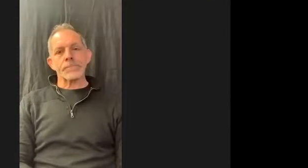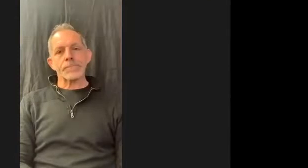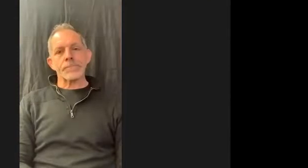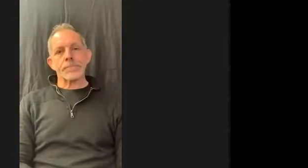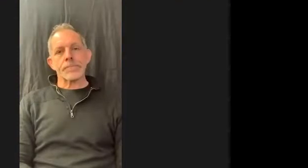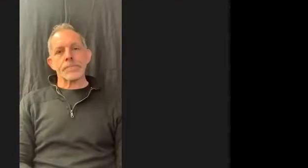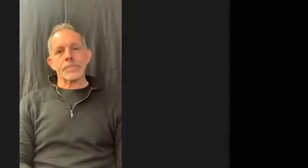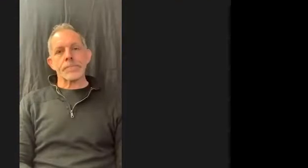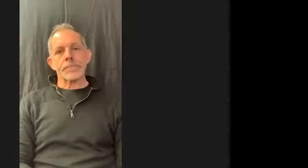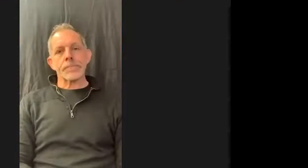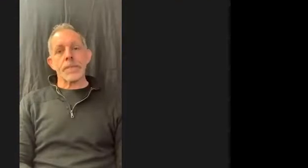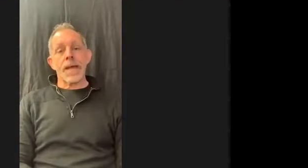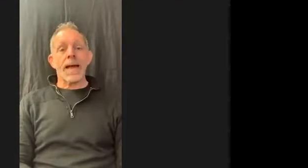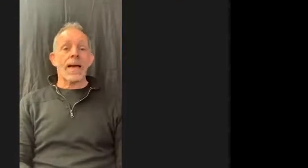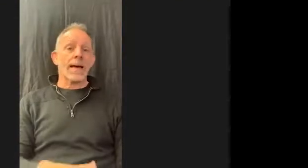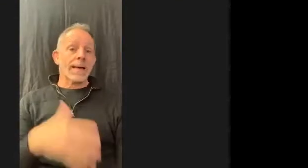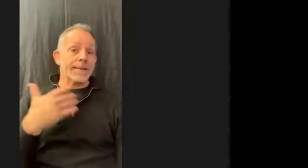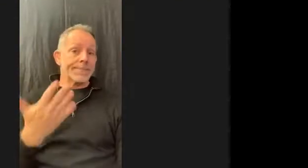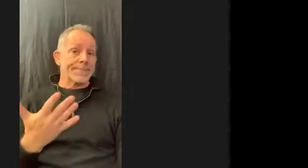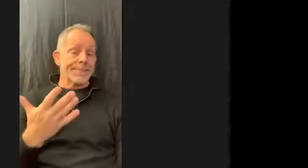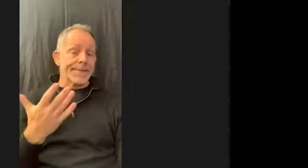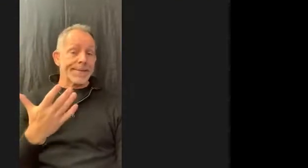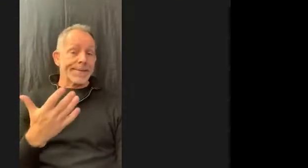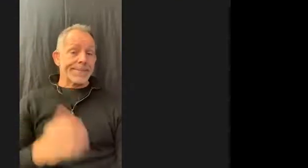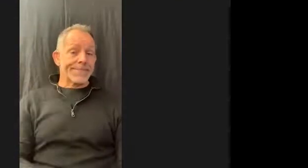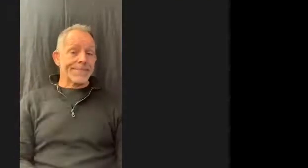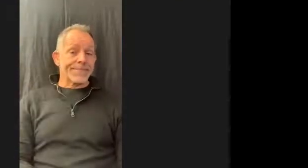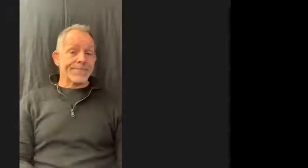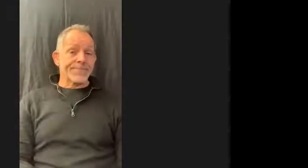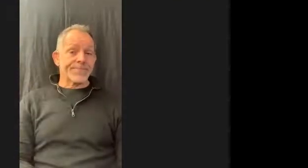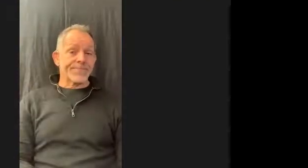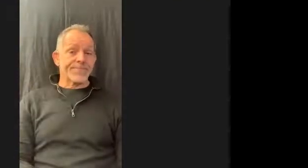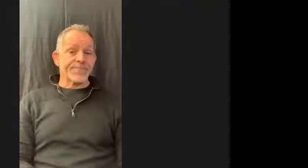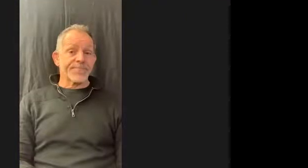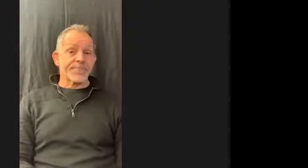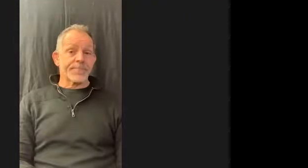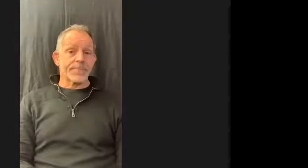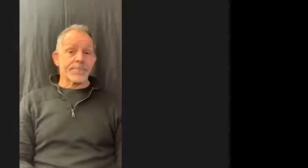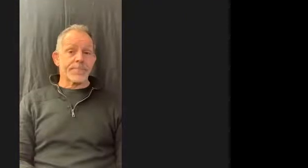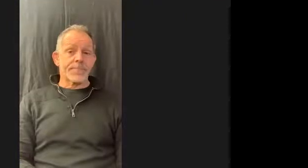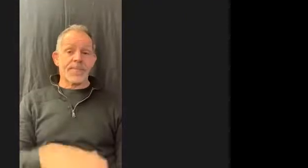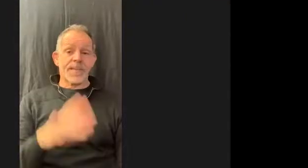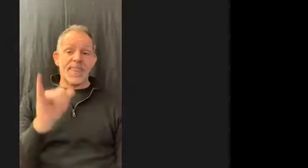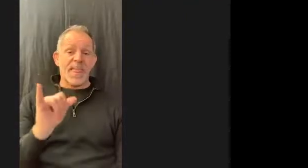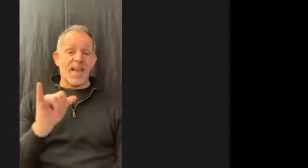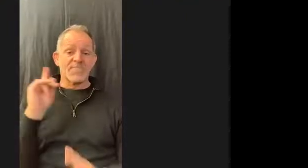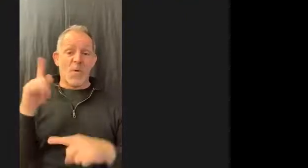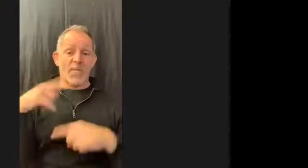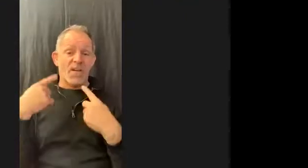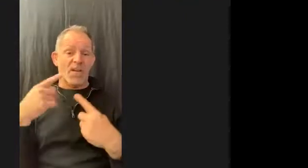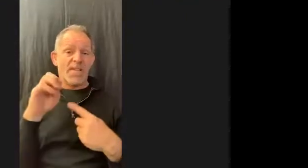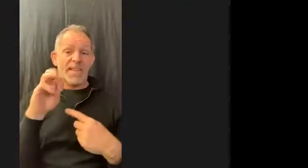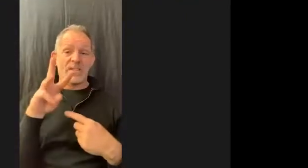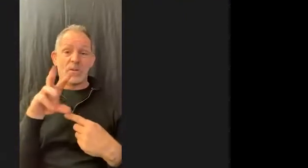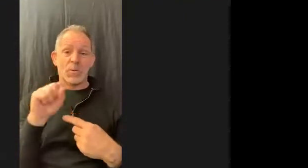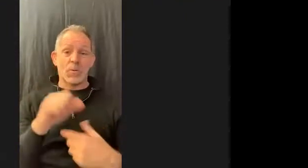So that's really all the news that I've got today. And with that, I'll turn it back to Executive Summers.